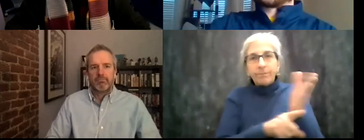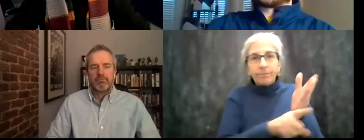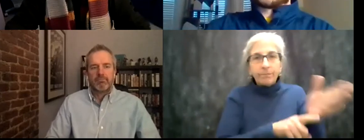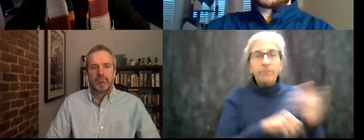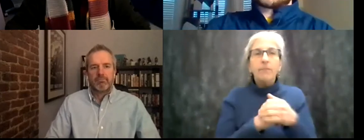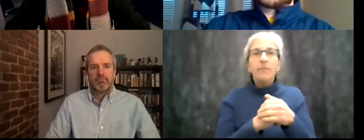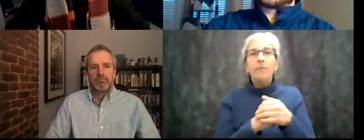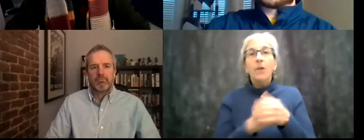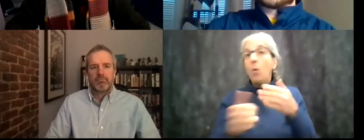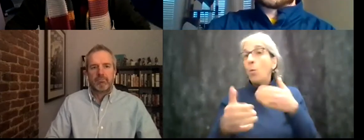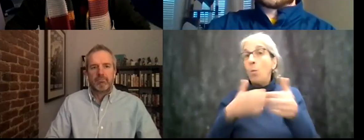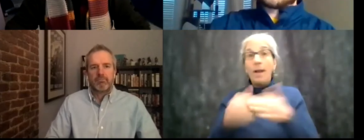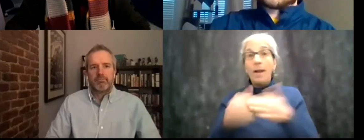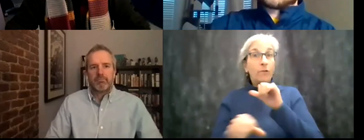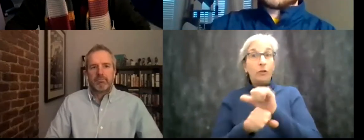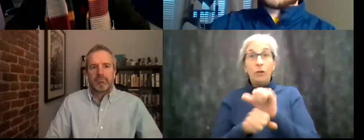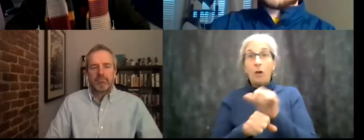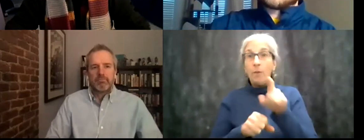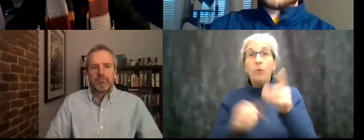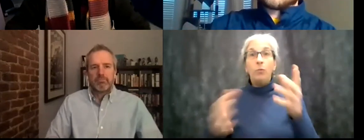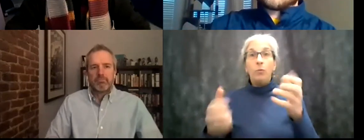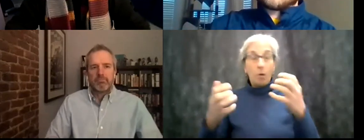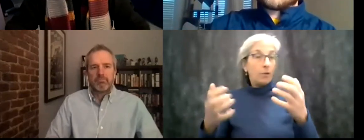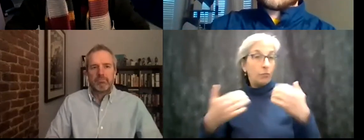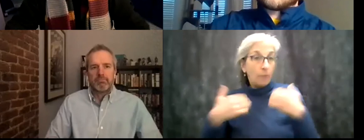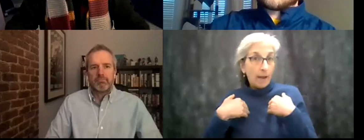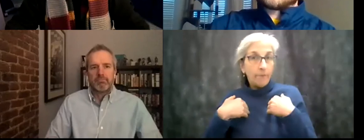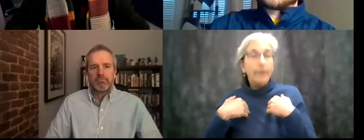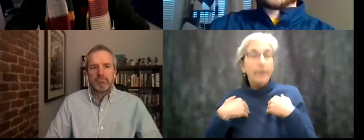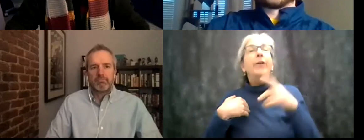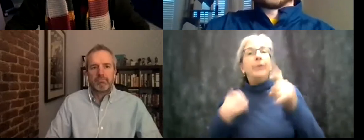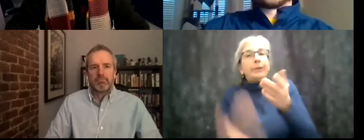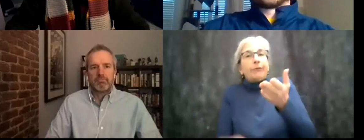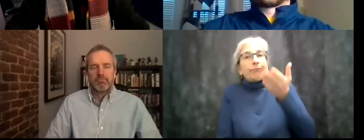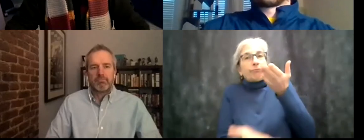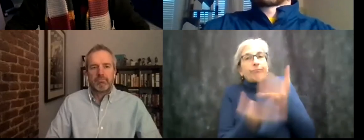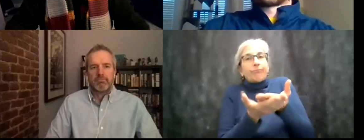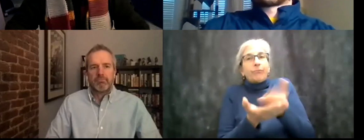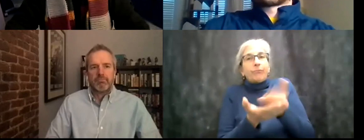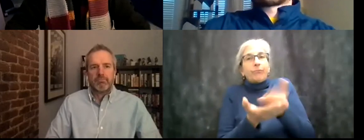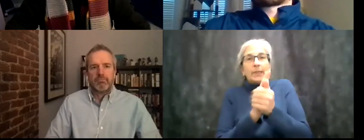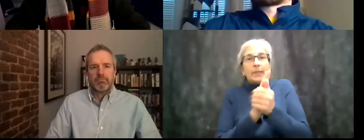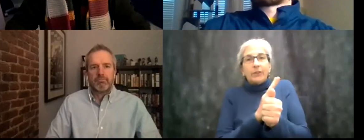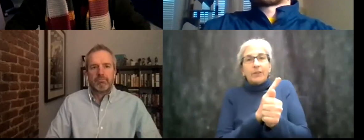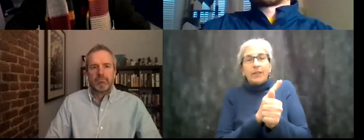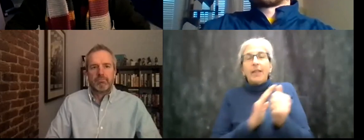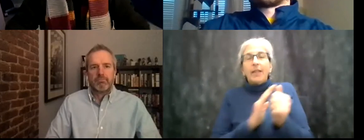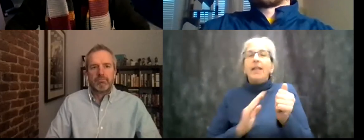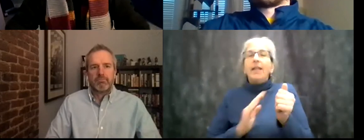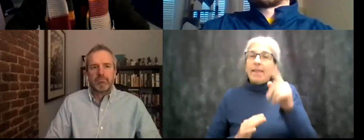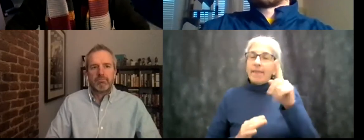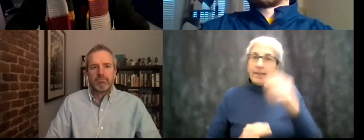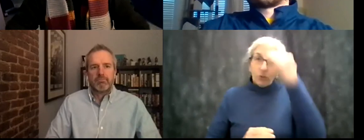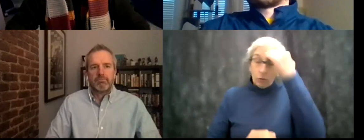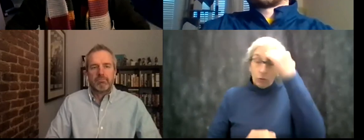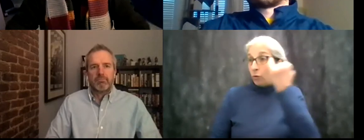in for, they're going to want to see that you have skills. So they're going to want to know that you, as a programmer,